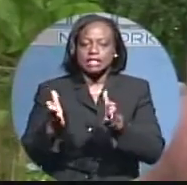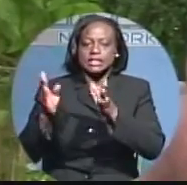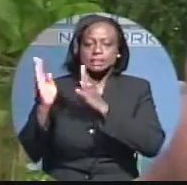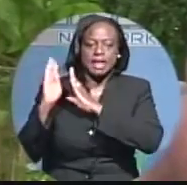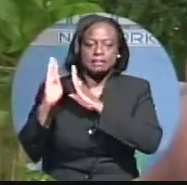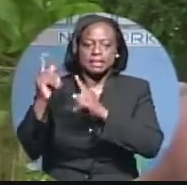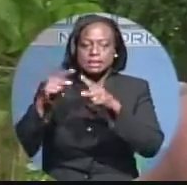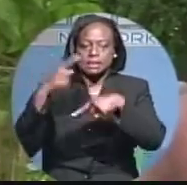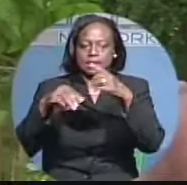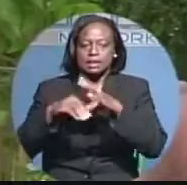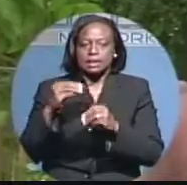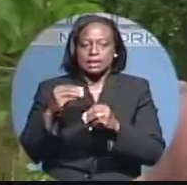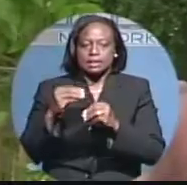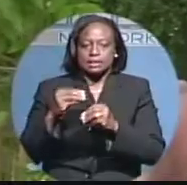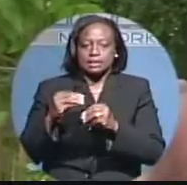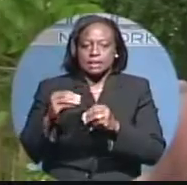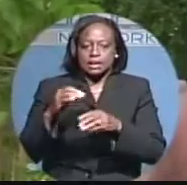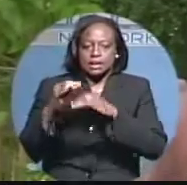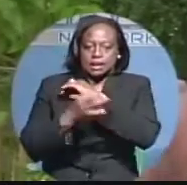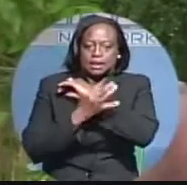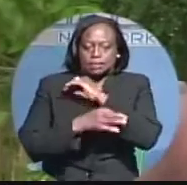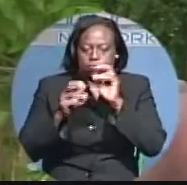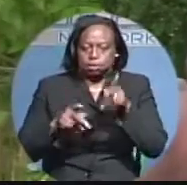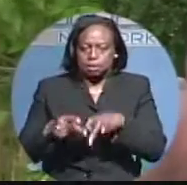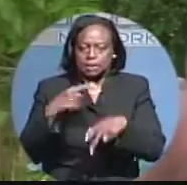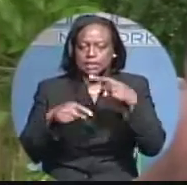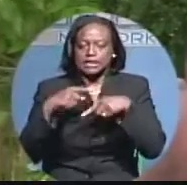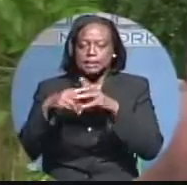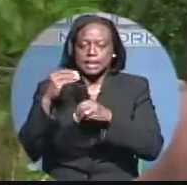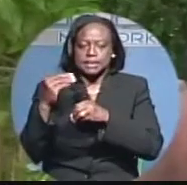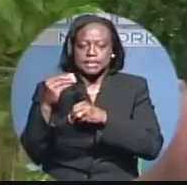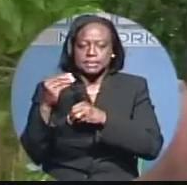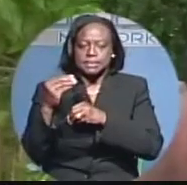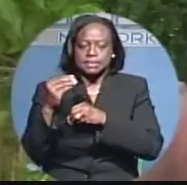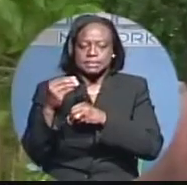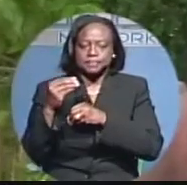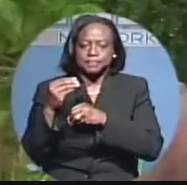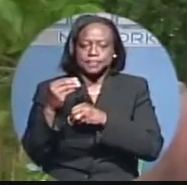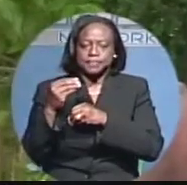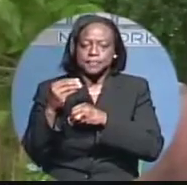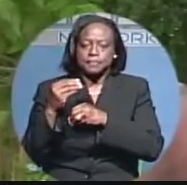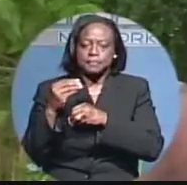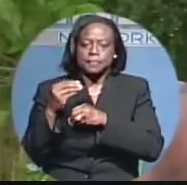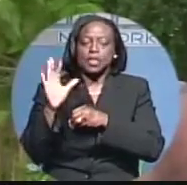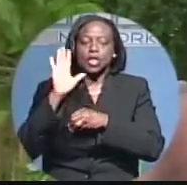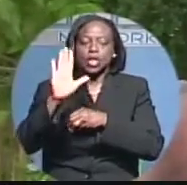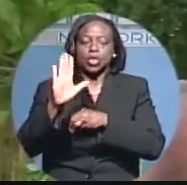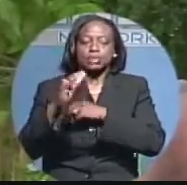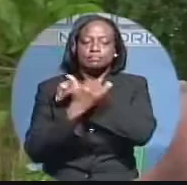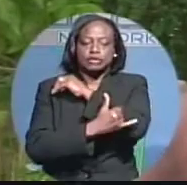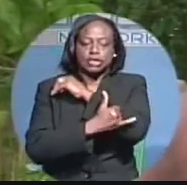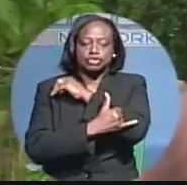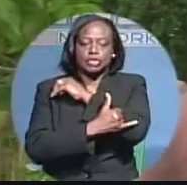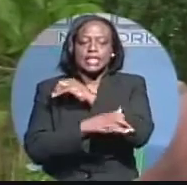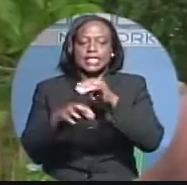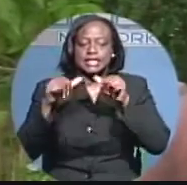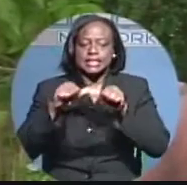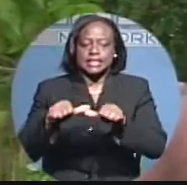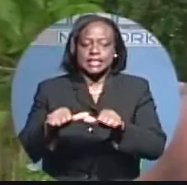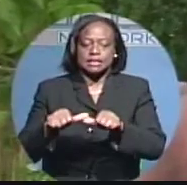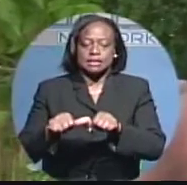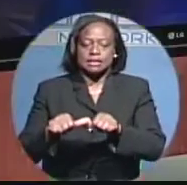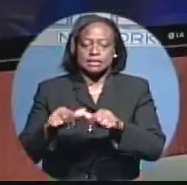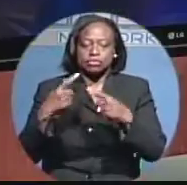out. We encourage the foreign nationalities living here to come out because, your country is still trying to qualify their